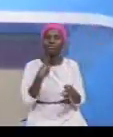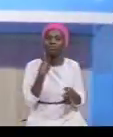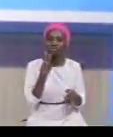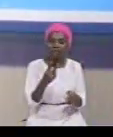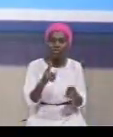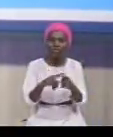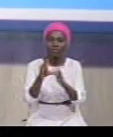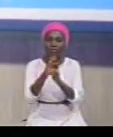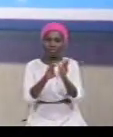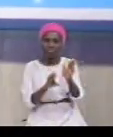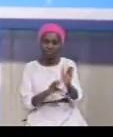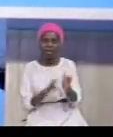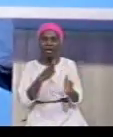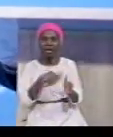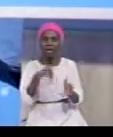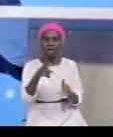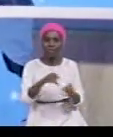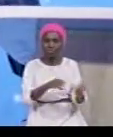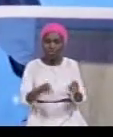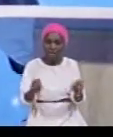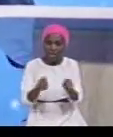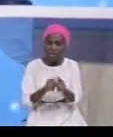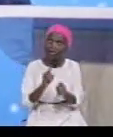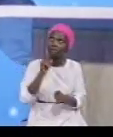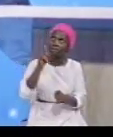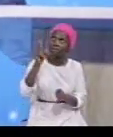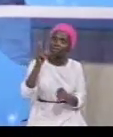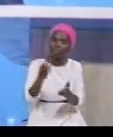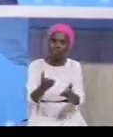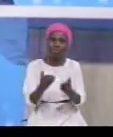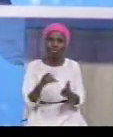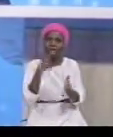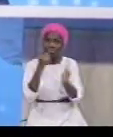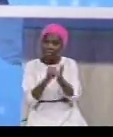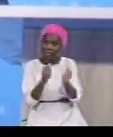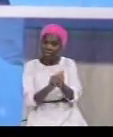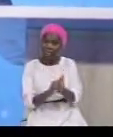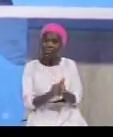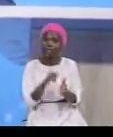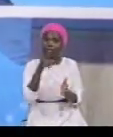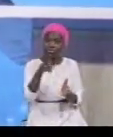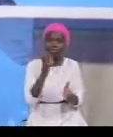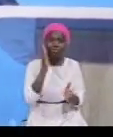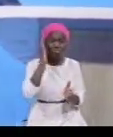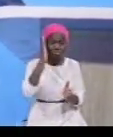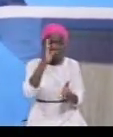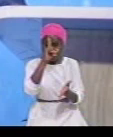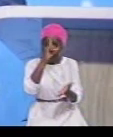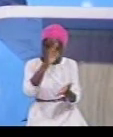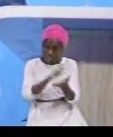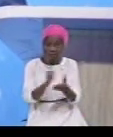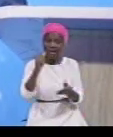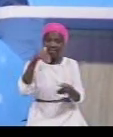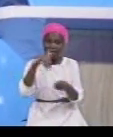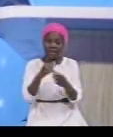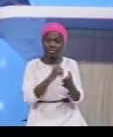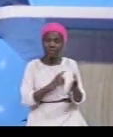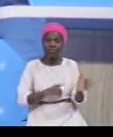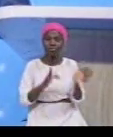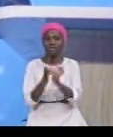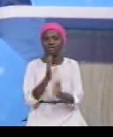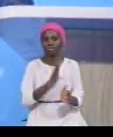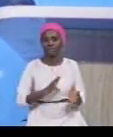do as he wants. He says, believe on the Lord Jesus Christ and thou shalt be saved. Believe on the